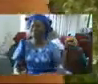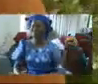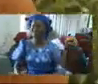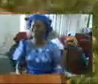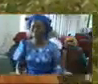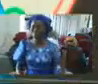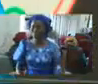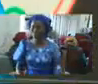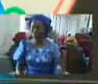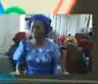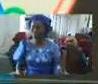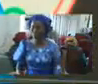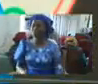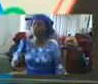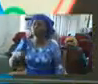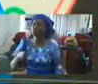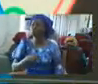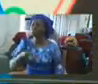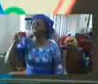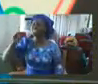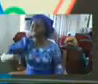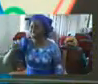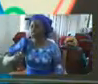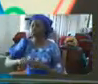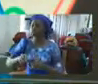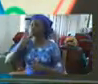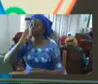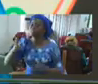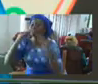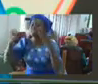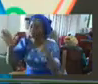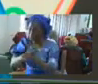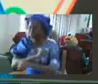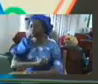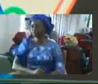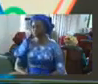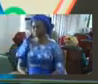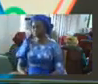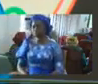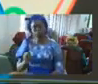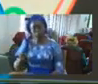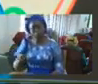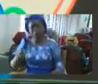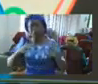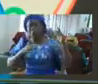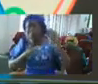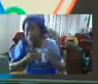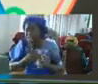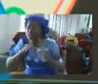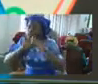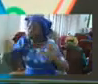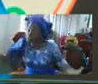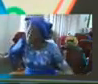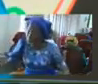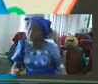We need to be grateful. I told my children not too long ago, I